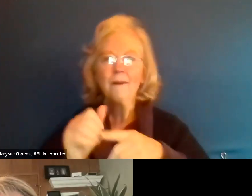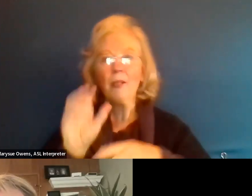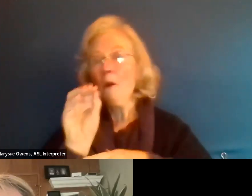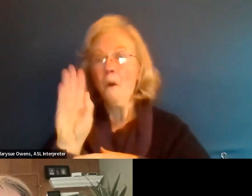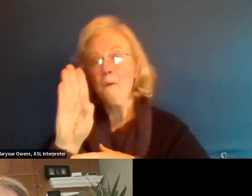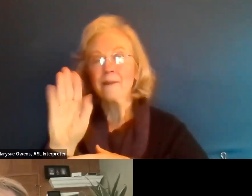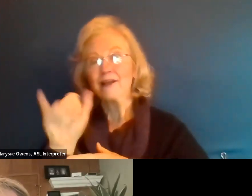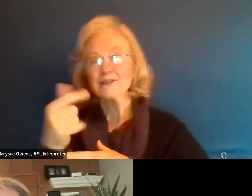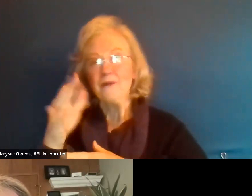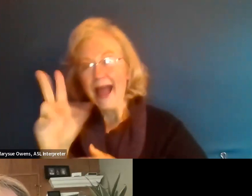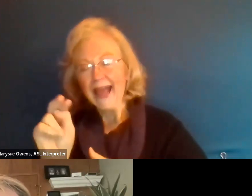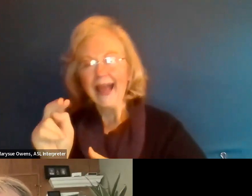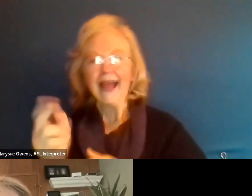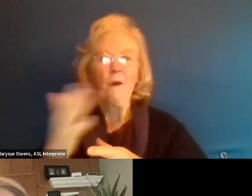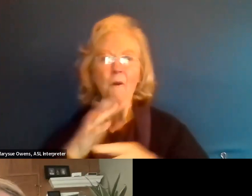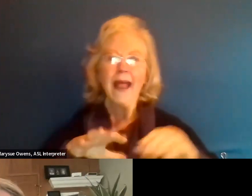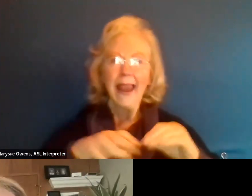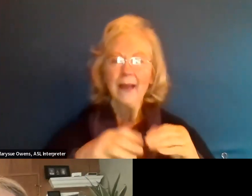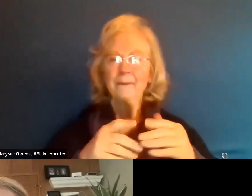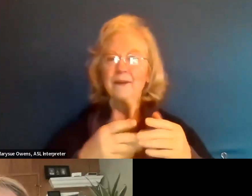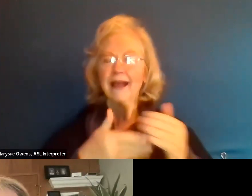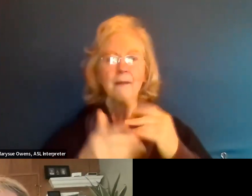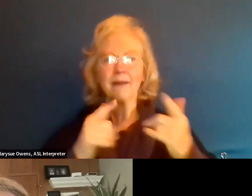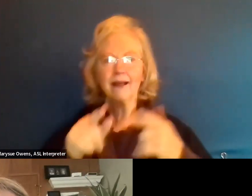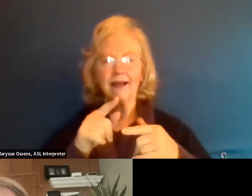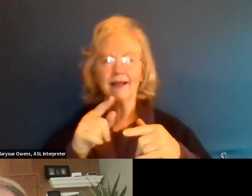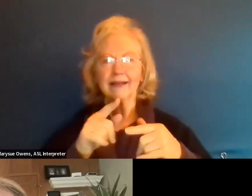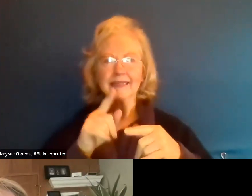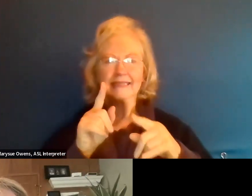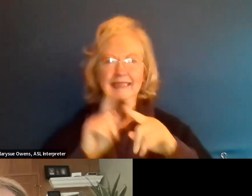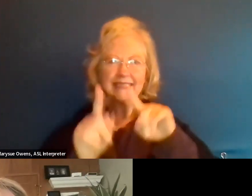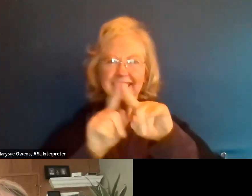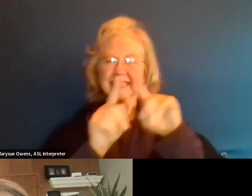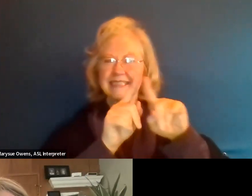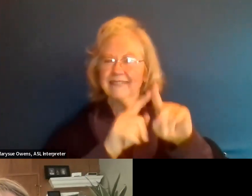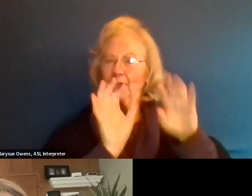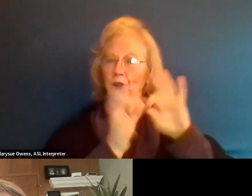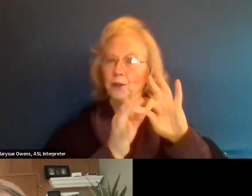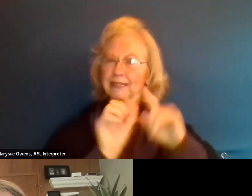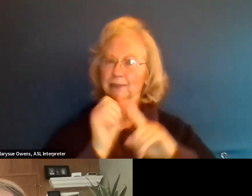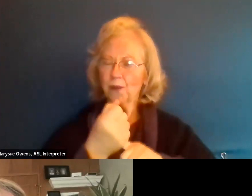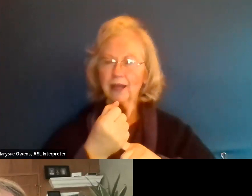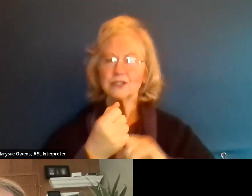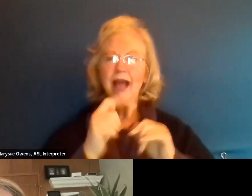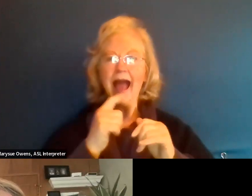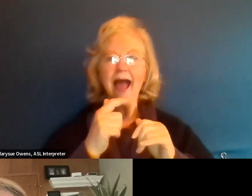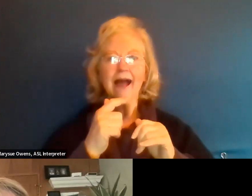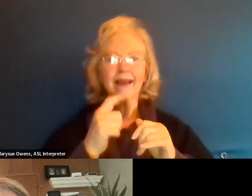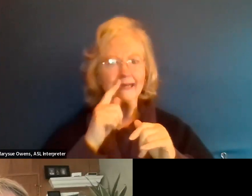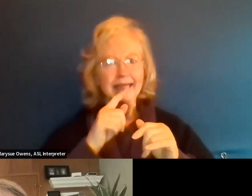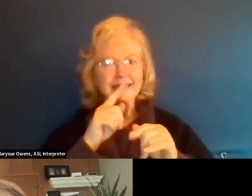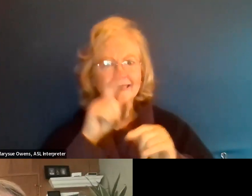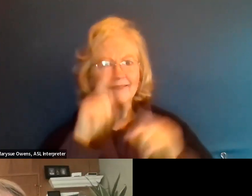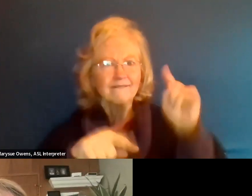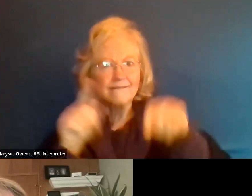OBGYN versus labor and delivery. Those are very different interpreter situations, and they work very differently in